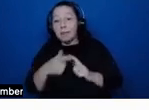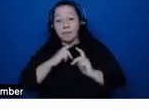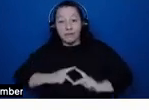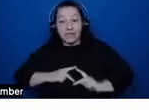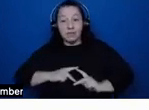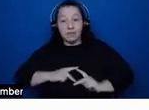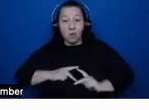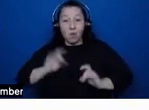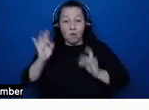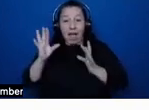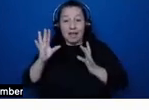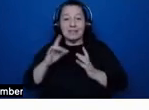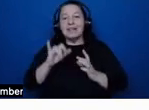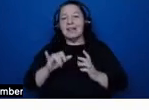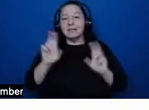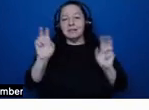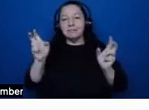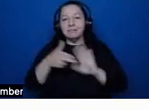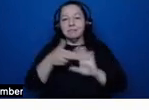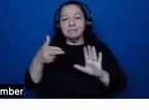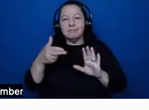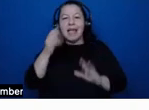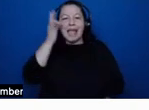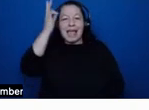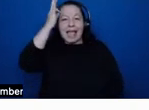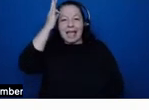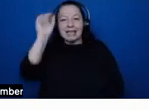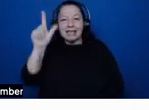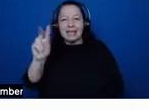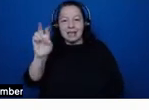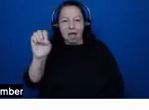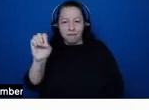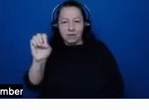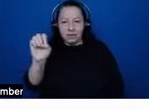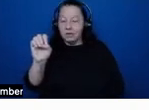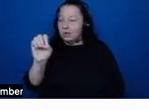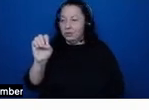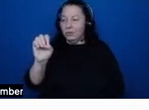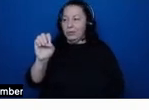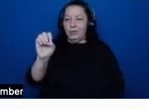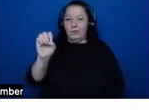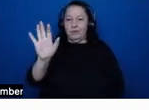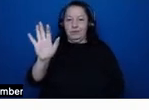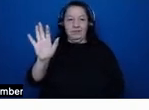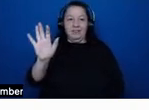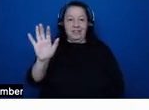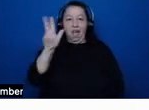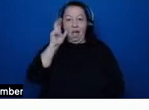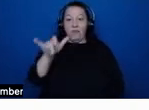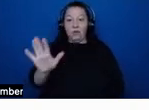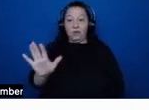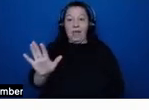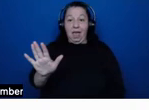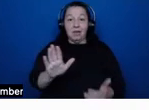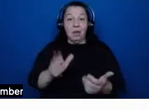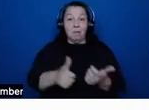is Indian love. And I've heard that most of my